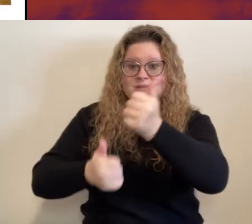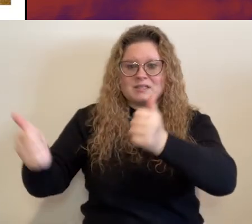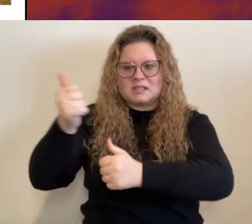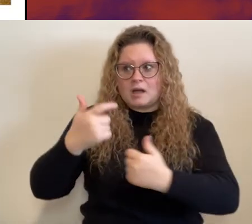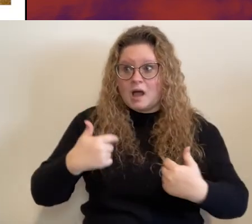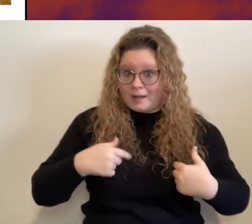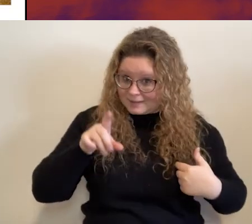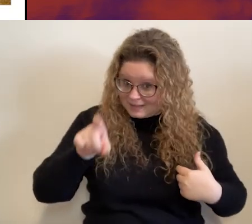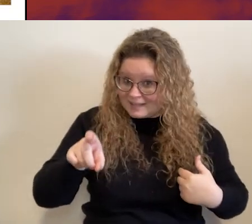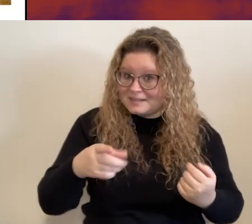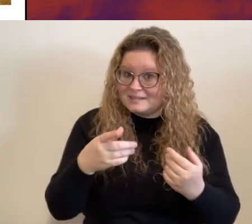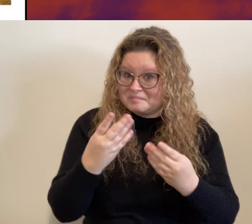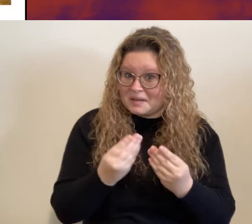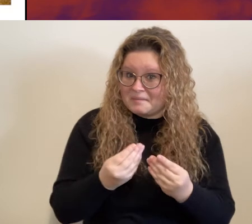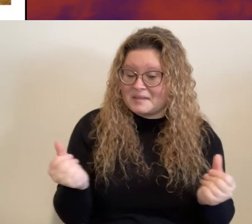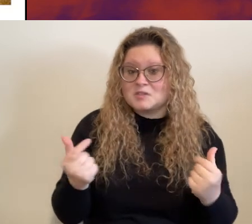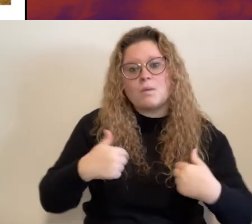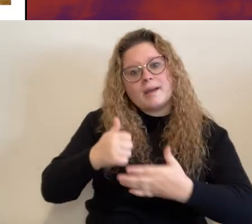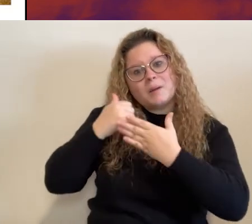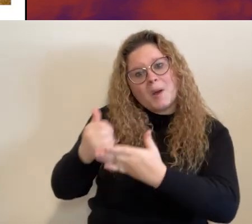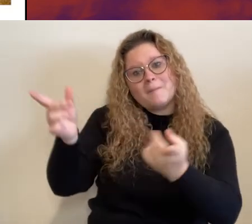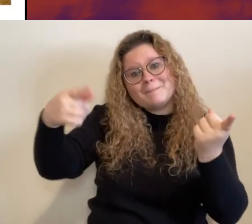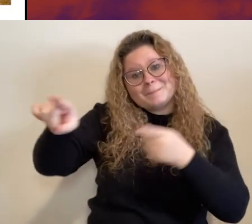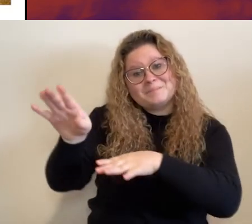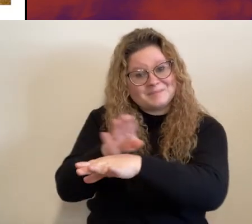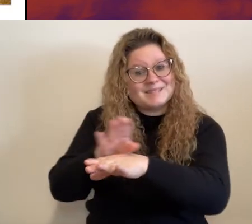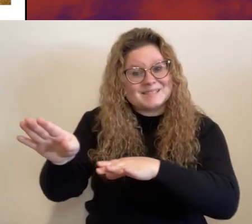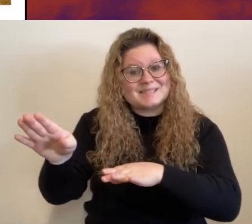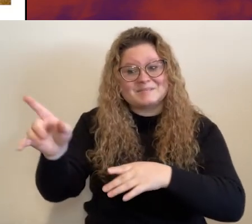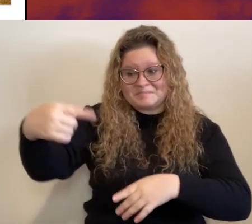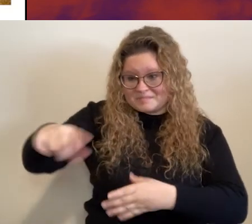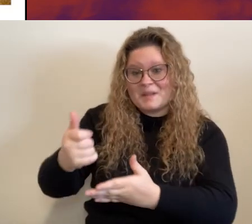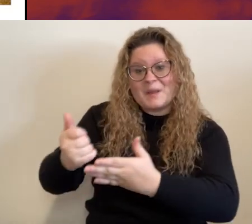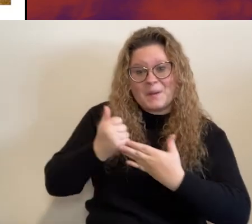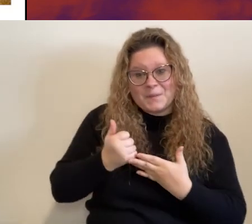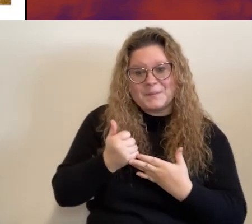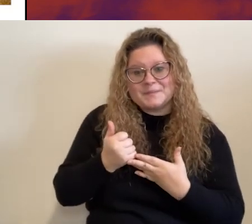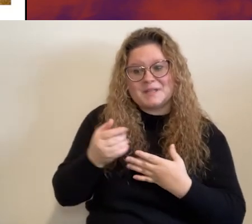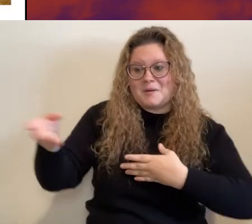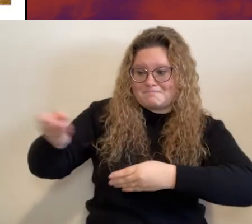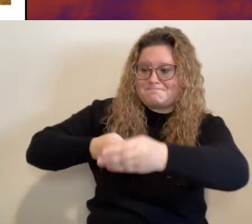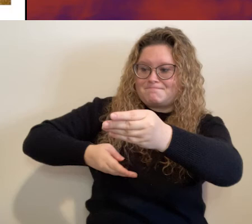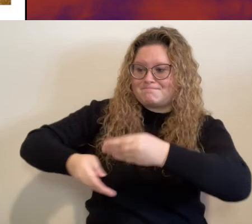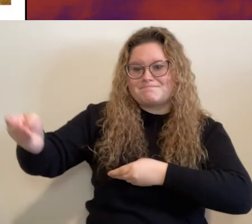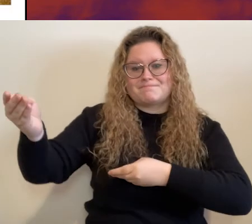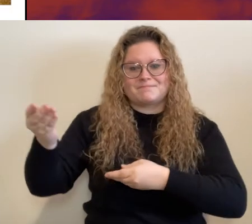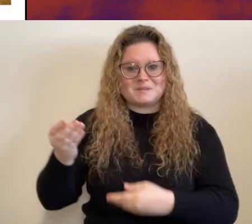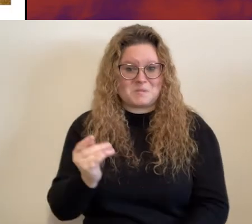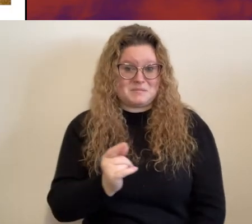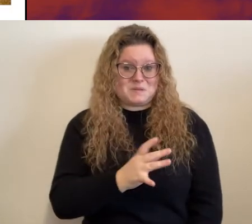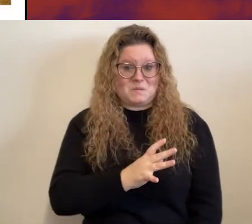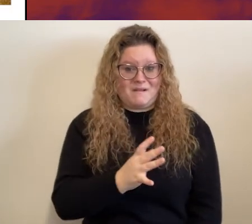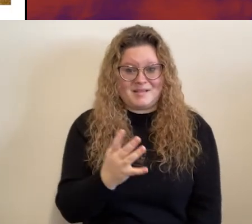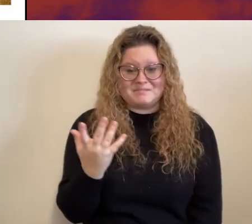I actually helped those people that are actually running the whole situation at the Bus Stop Theater move through something as well with the quality of